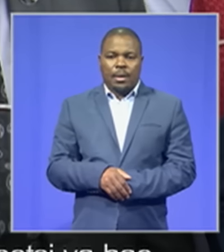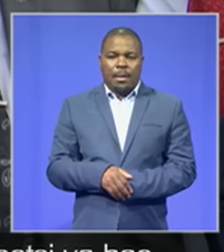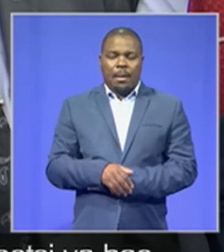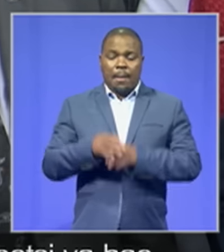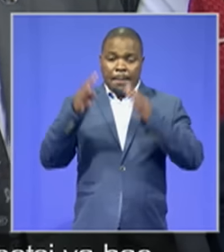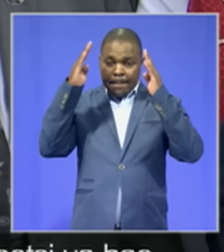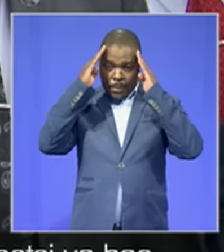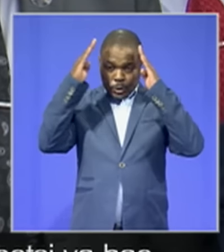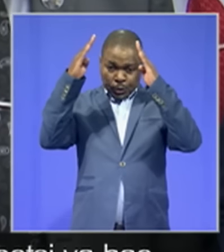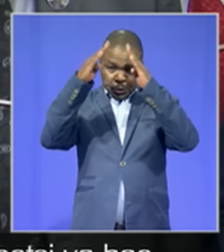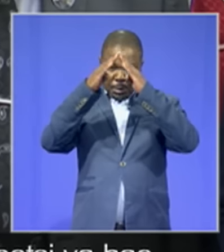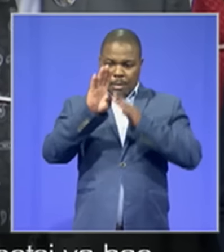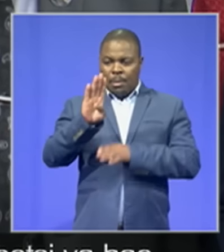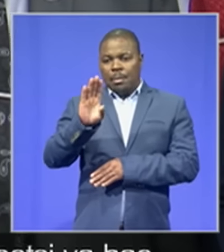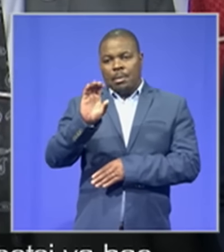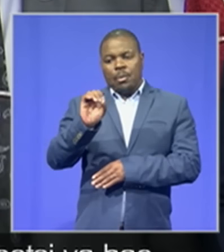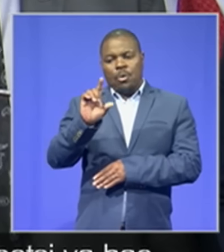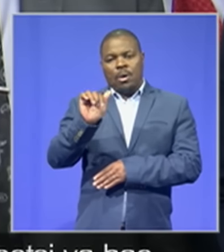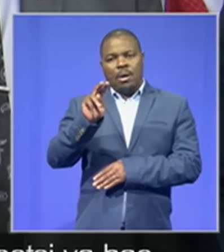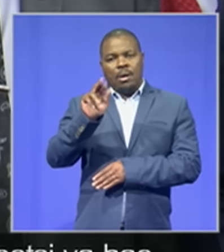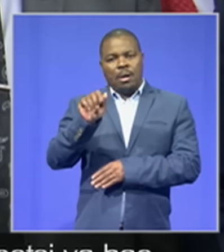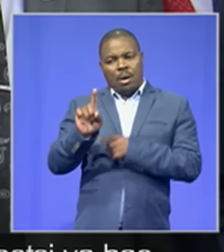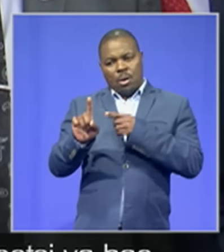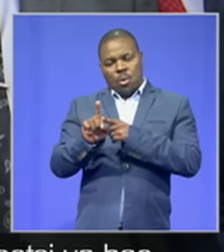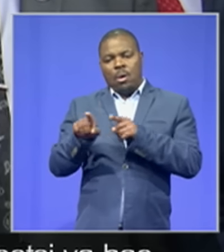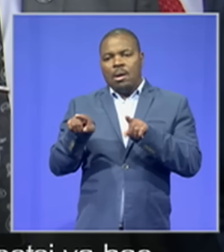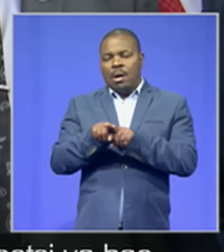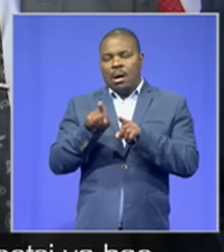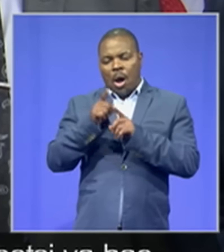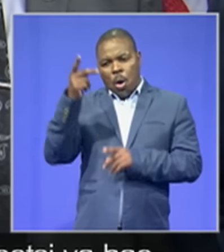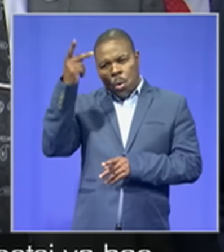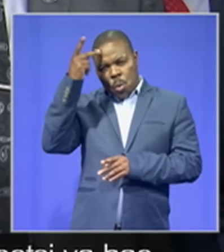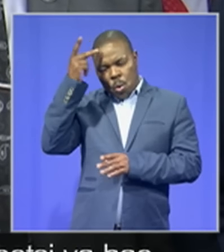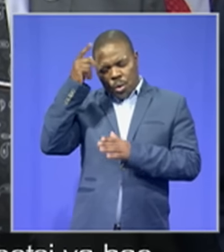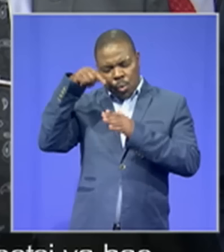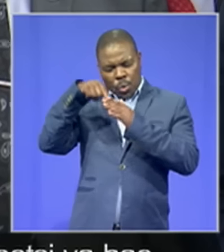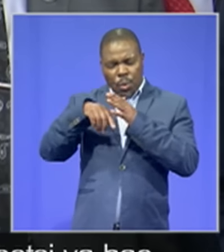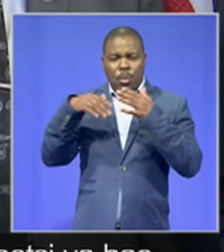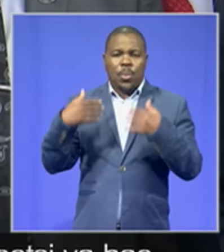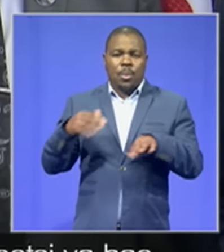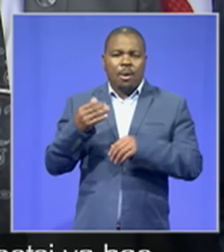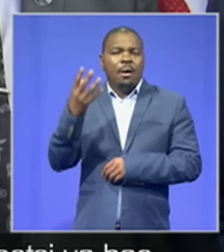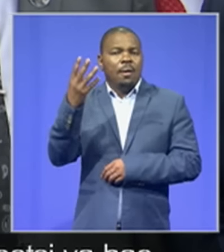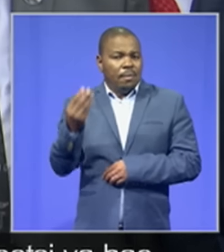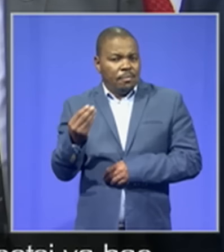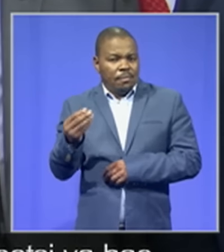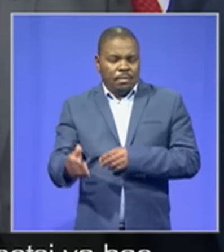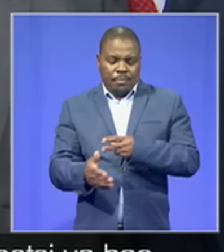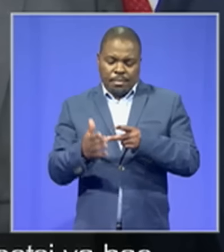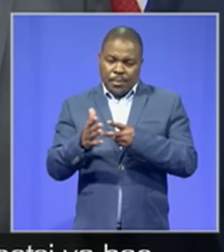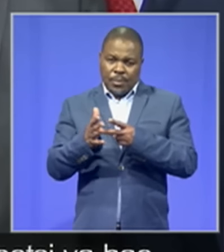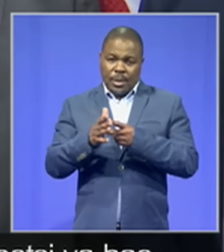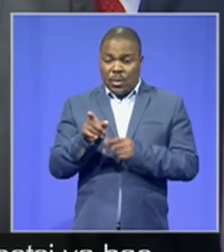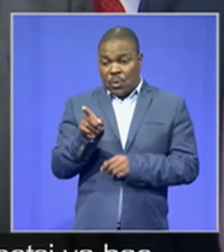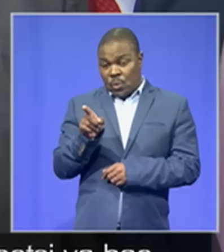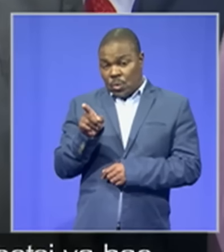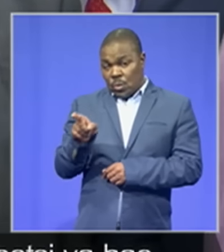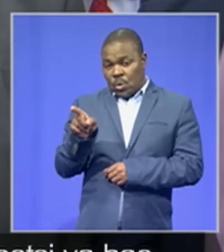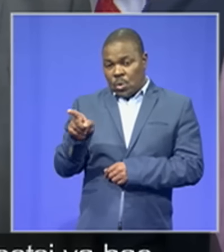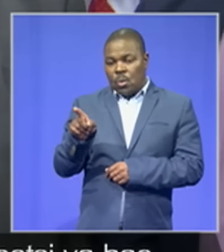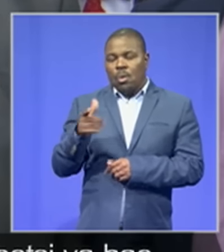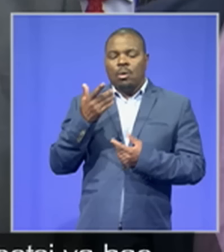was someone who was a fountain of knowledge and a great fountain